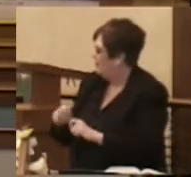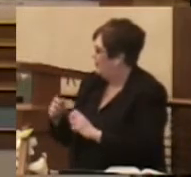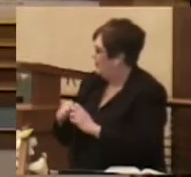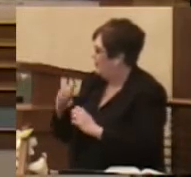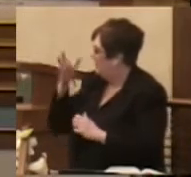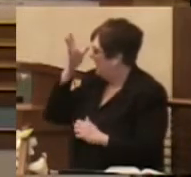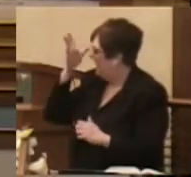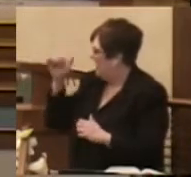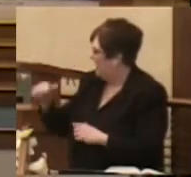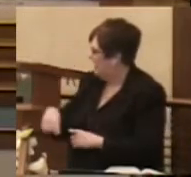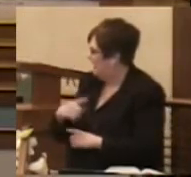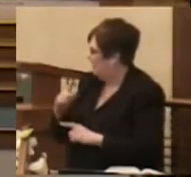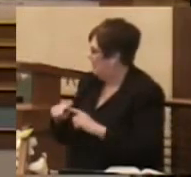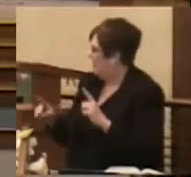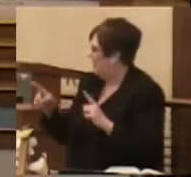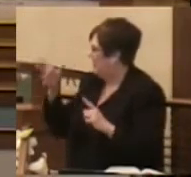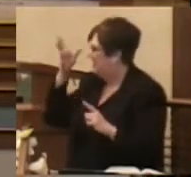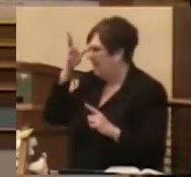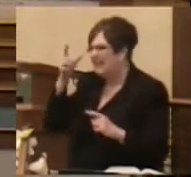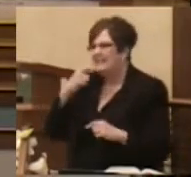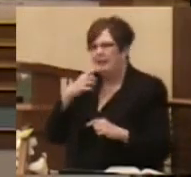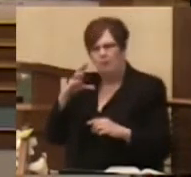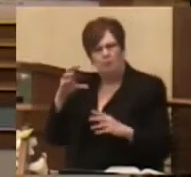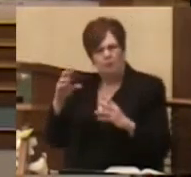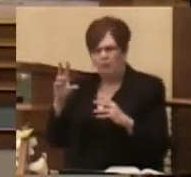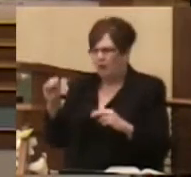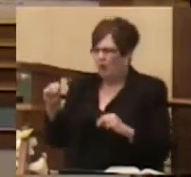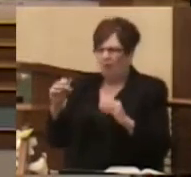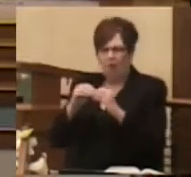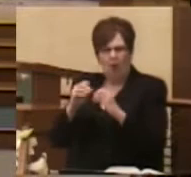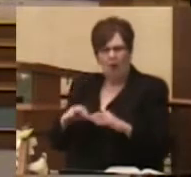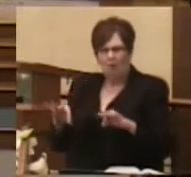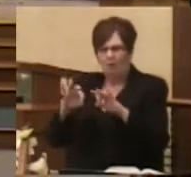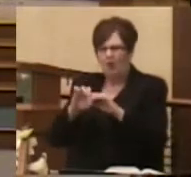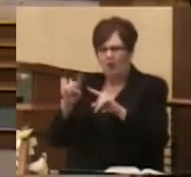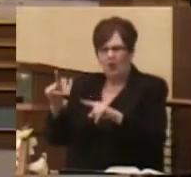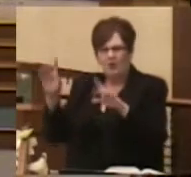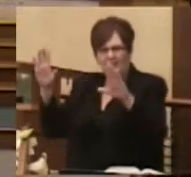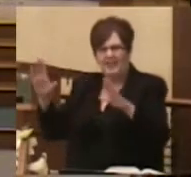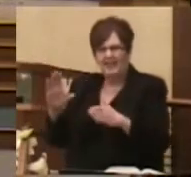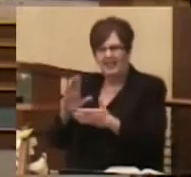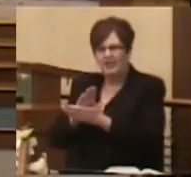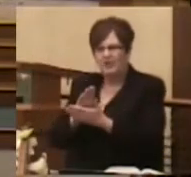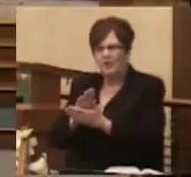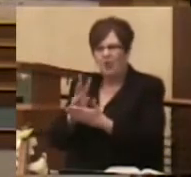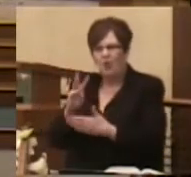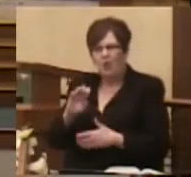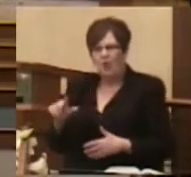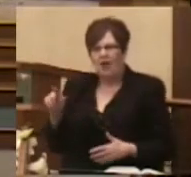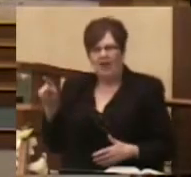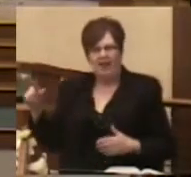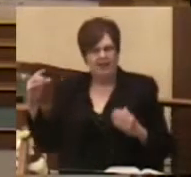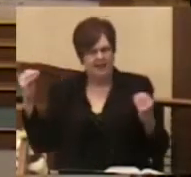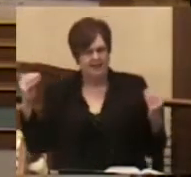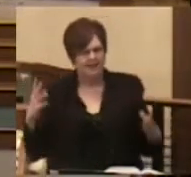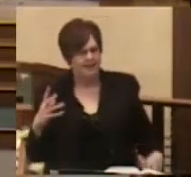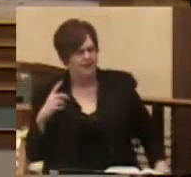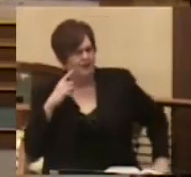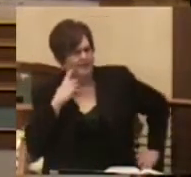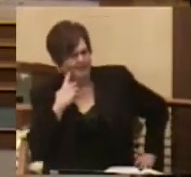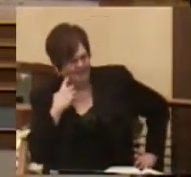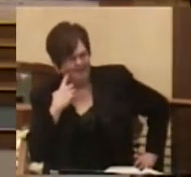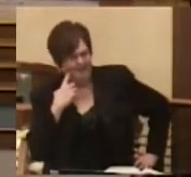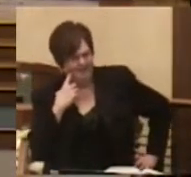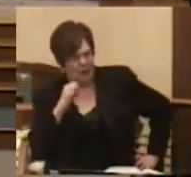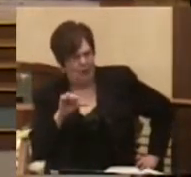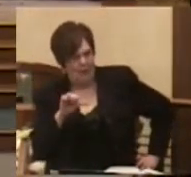dad that day, but my dad said it was more important for me to go to Sunday school. Well, old Mrs. Hornswagel, she was